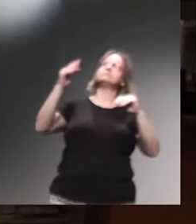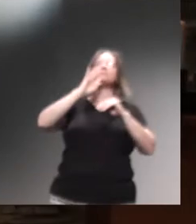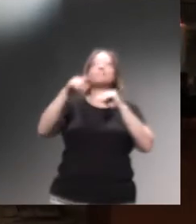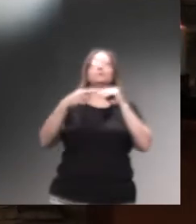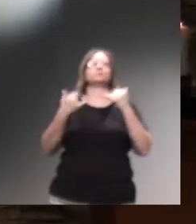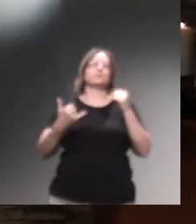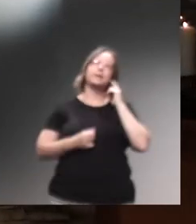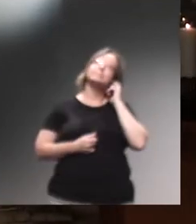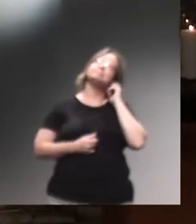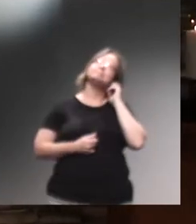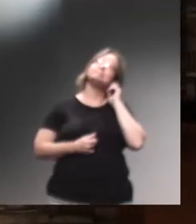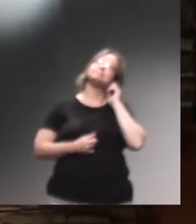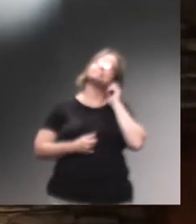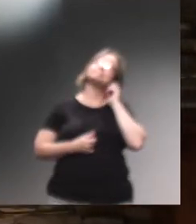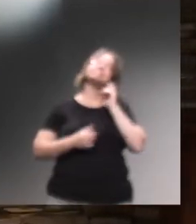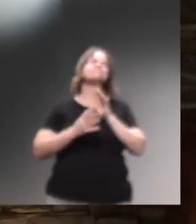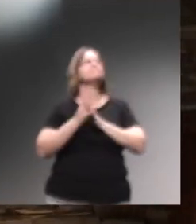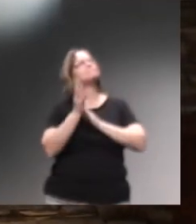And then